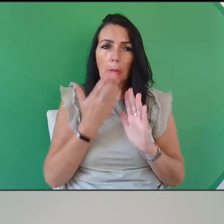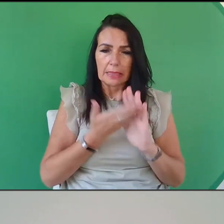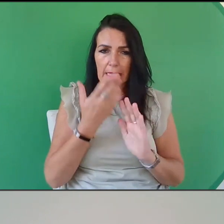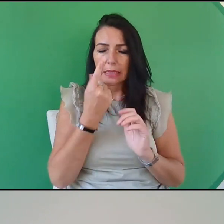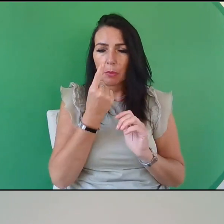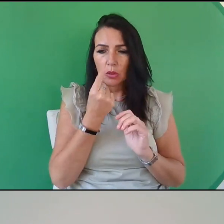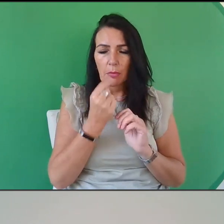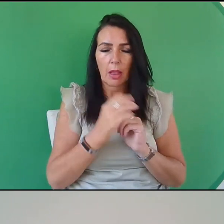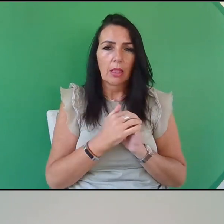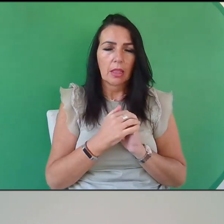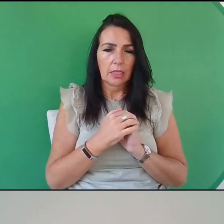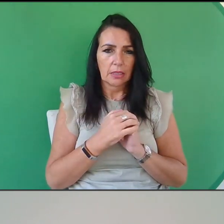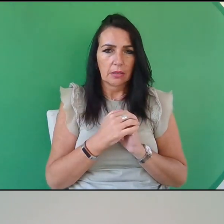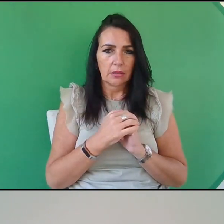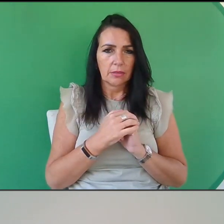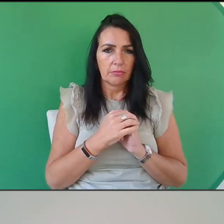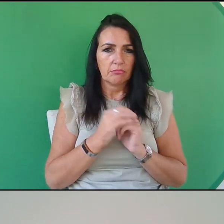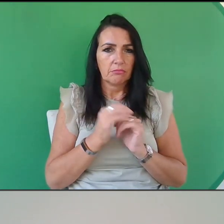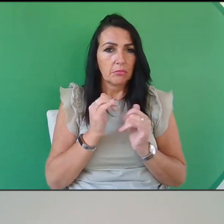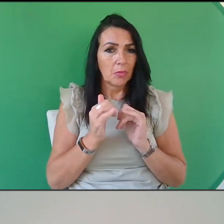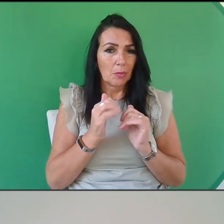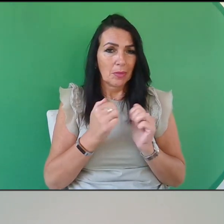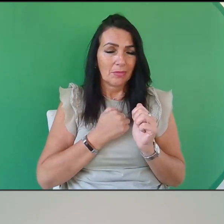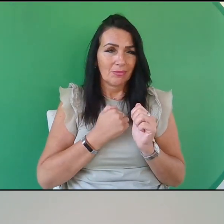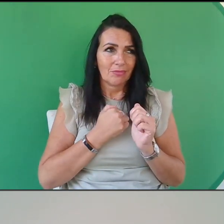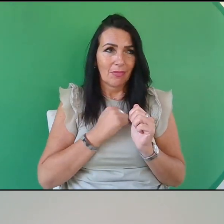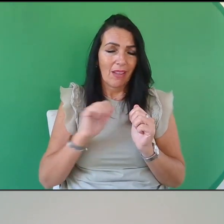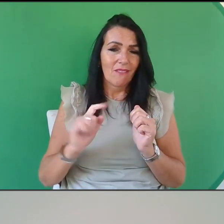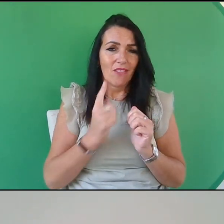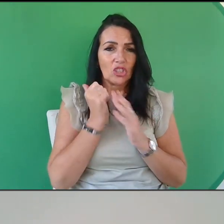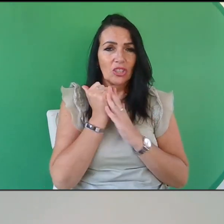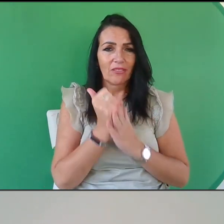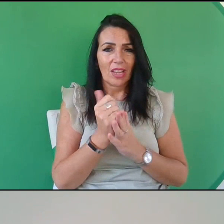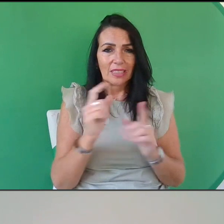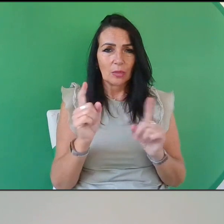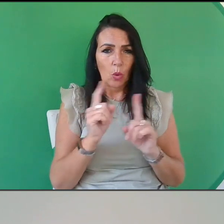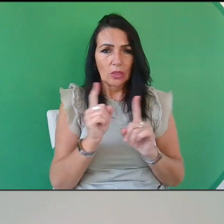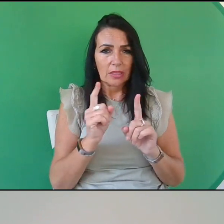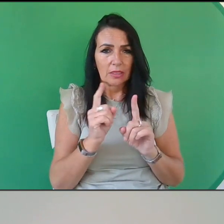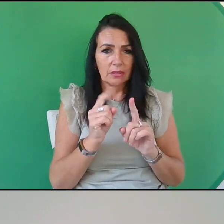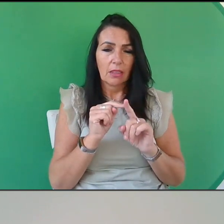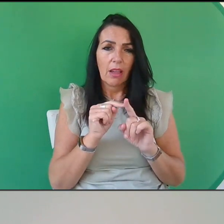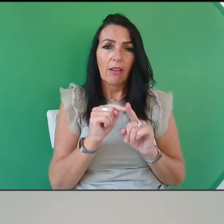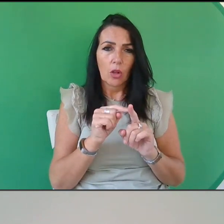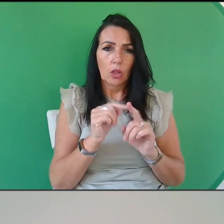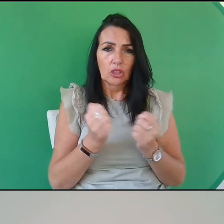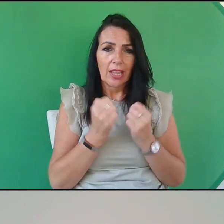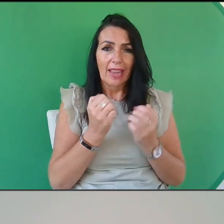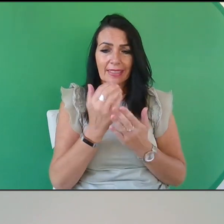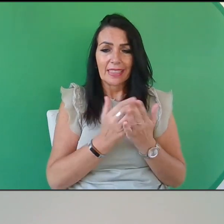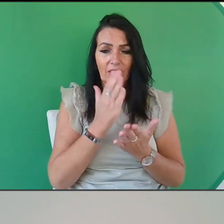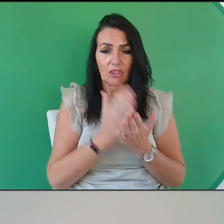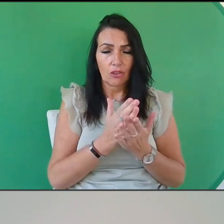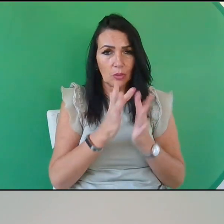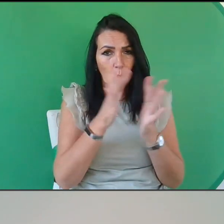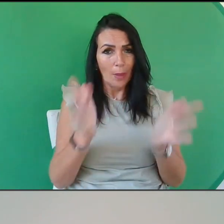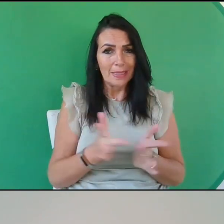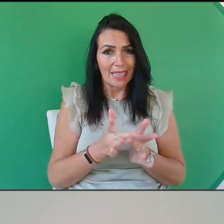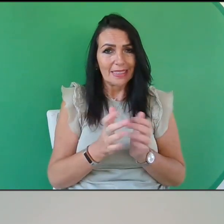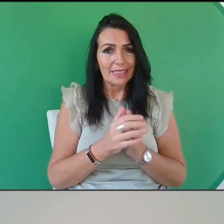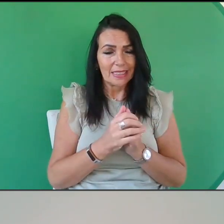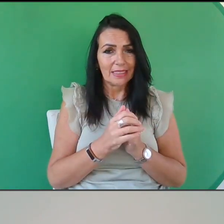possible. Probably my first piece of advice would be to follow the Energy Saving Trust website quite closely, as we